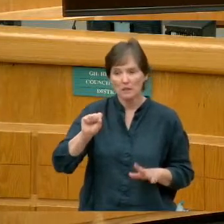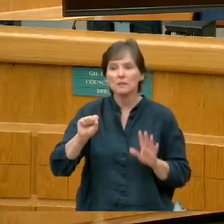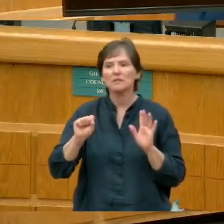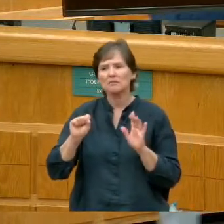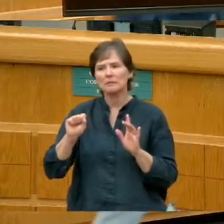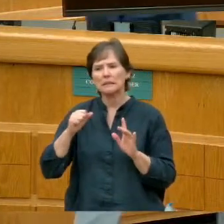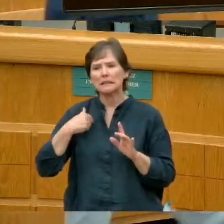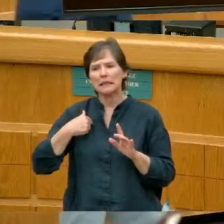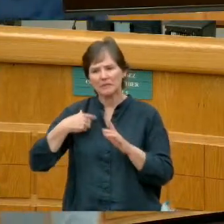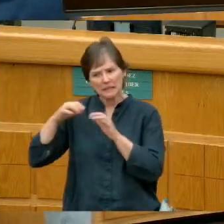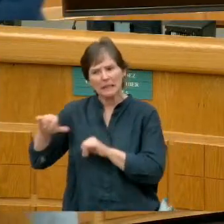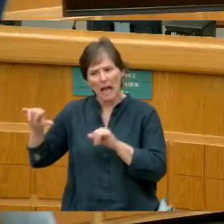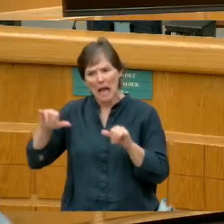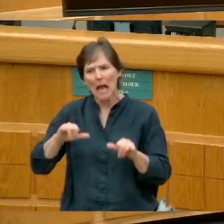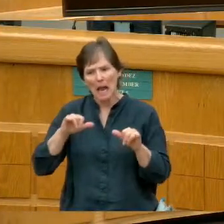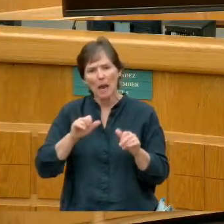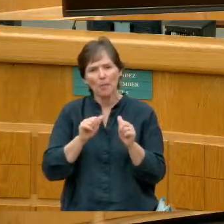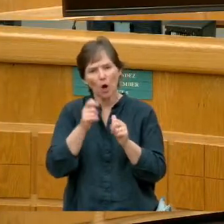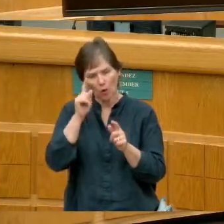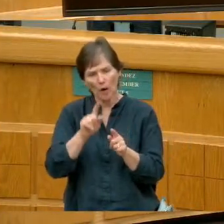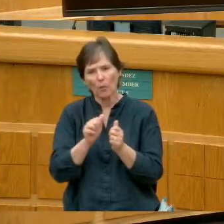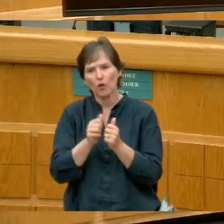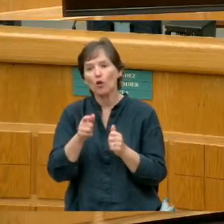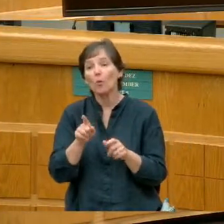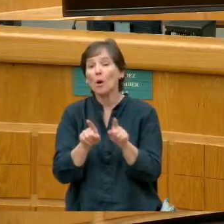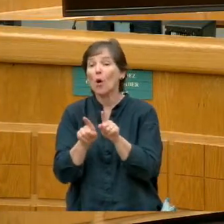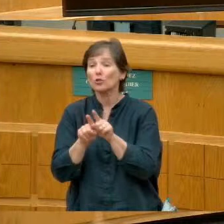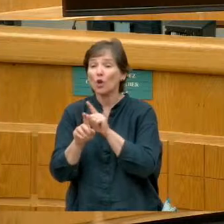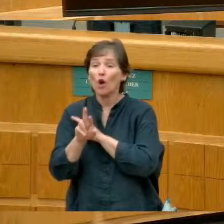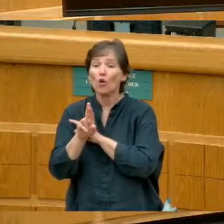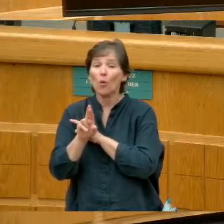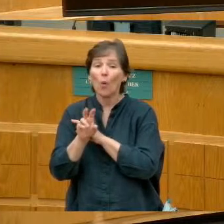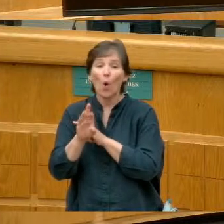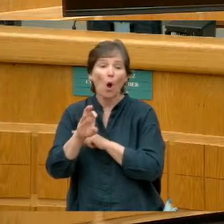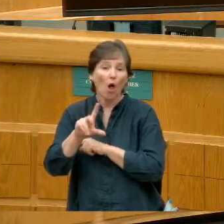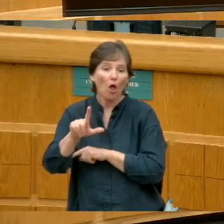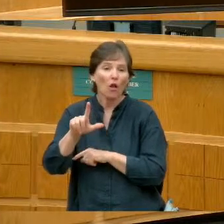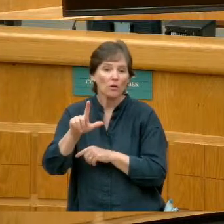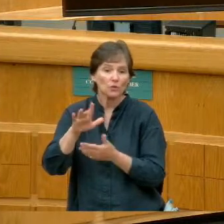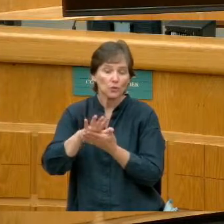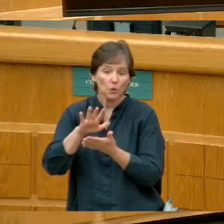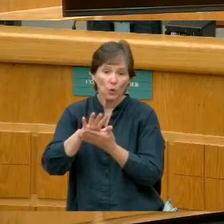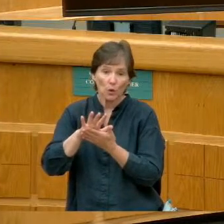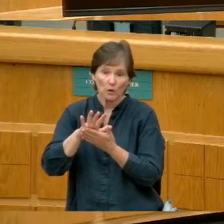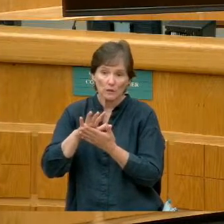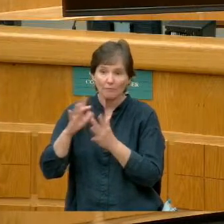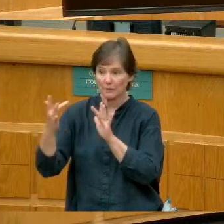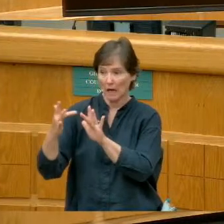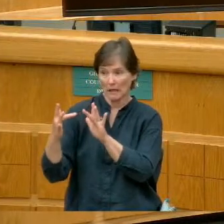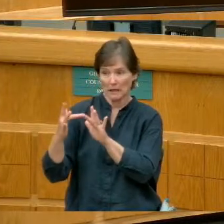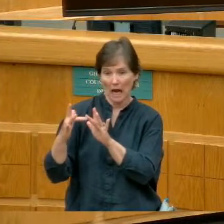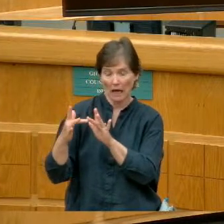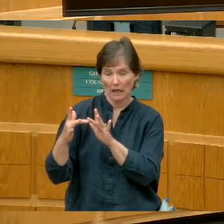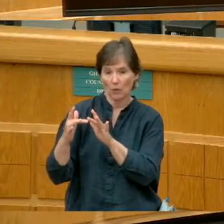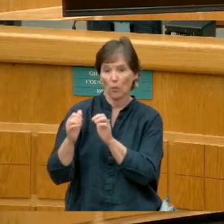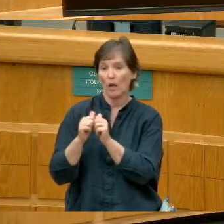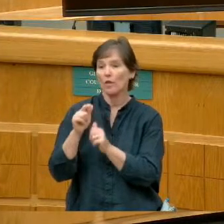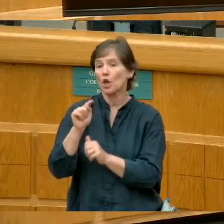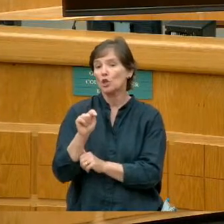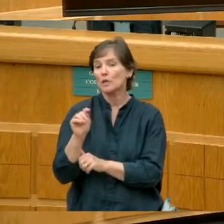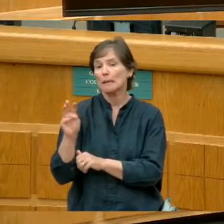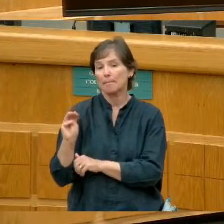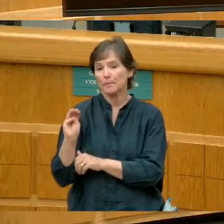the rural perspective, I'm going to reach out to them. Well, they've already been reaching out. I spoke with Tolosa Midway this week